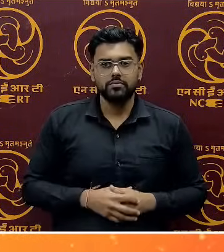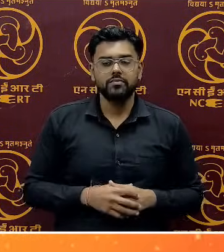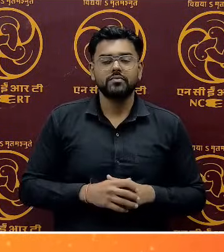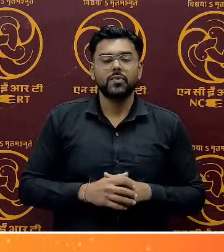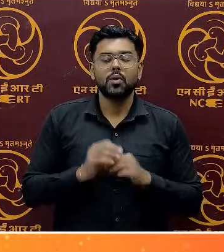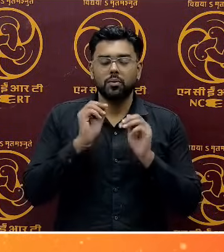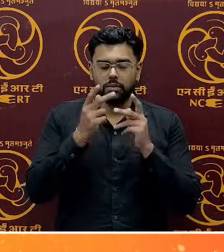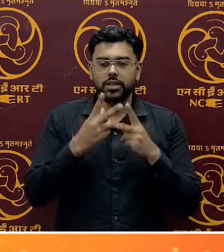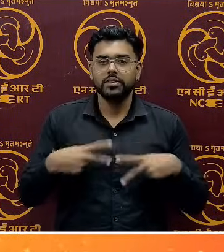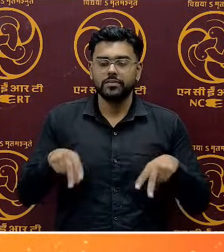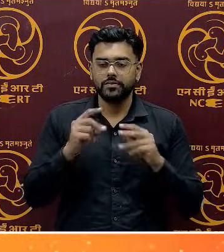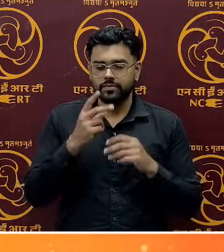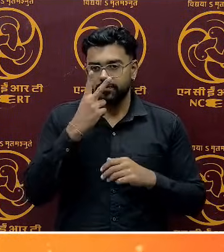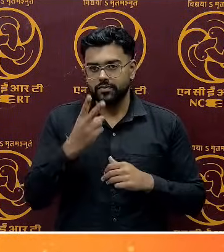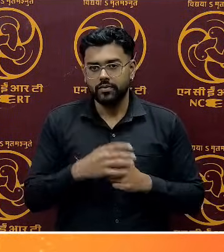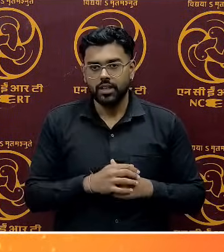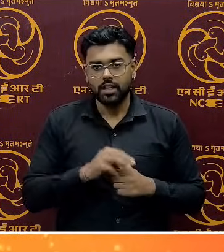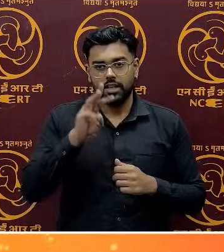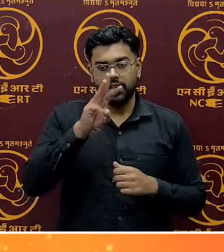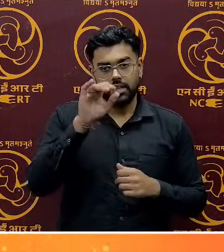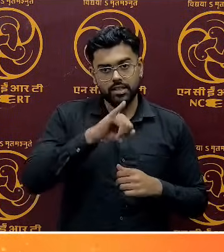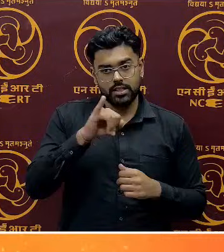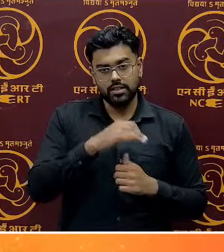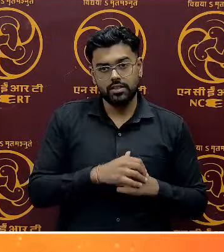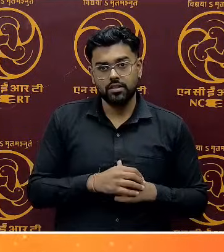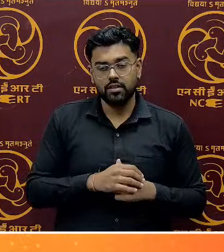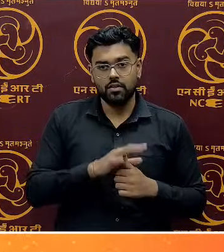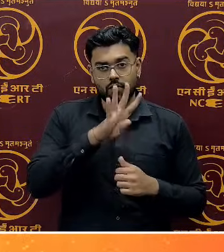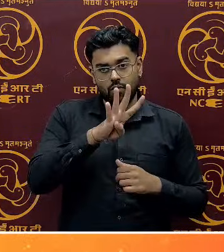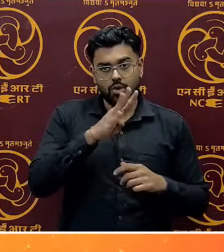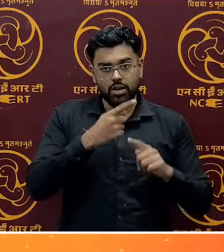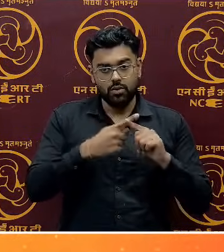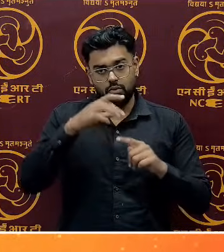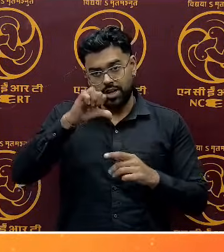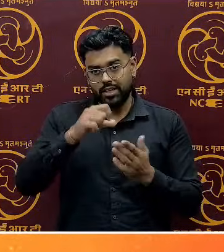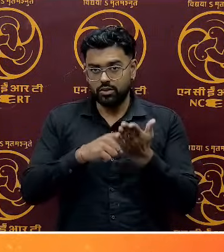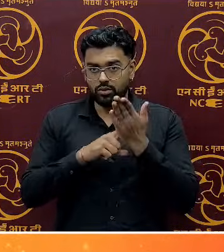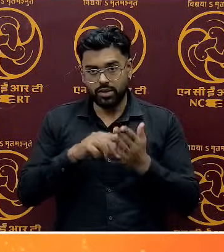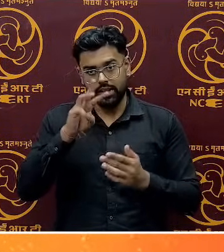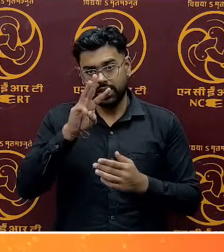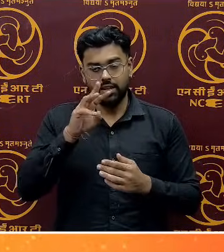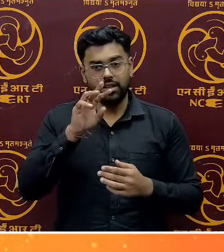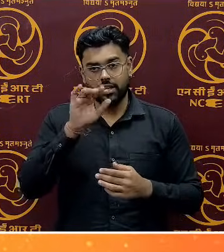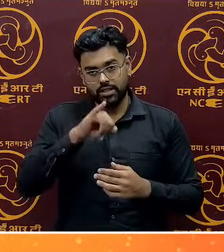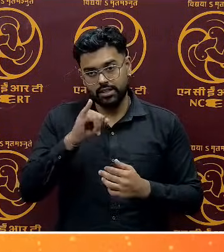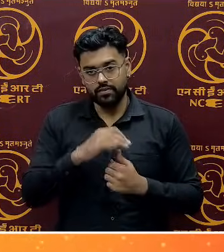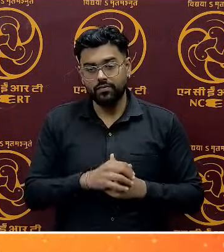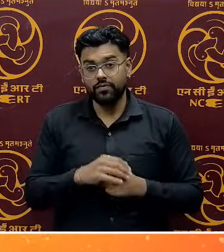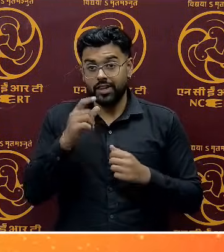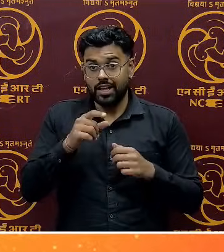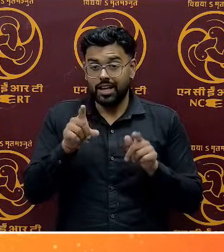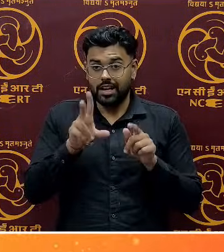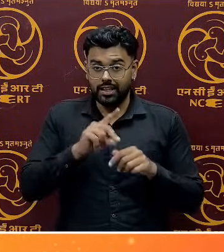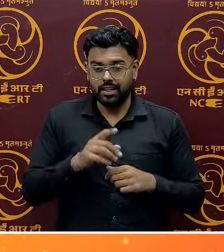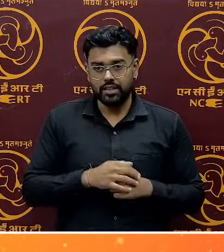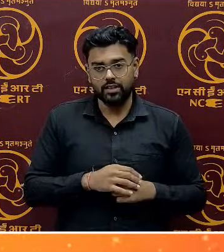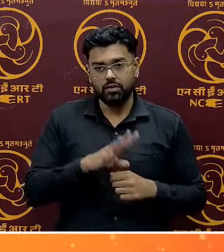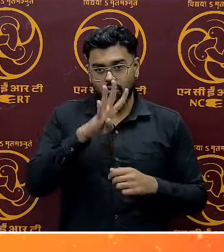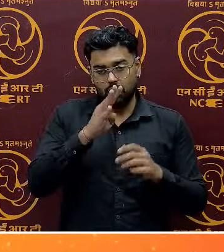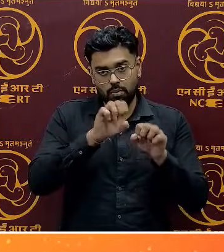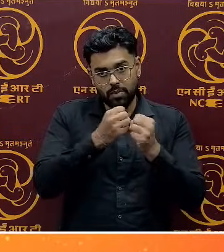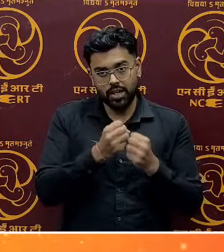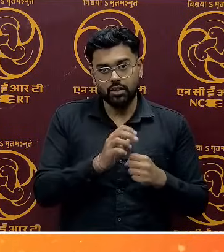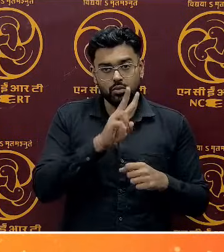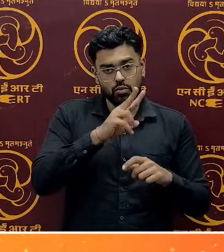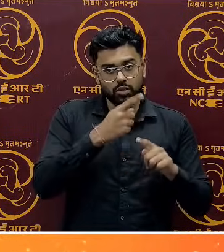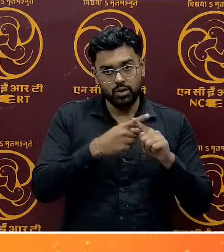try here. 36 can be broken as 4 9s are 36. Yes. I can again break this 4 as 2 into 2. Yes. And 9